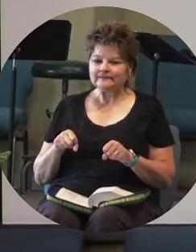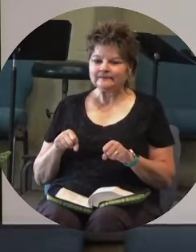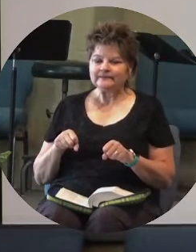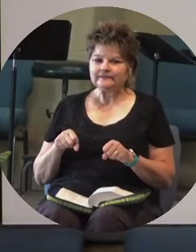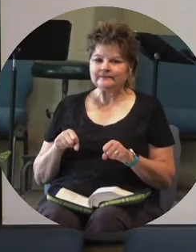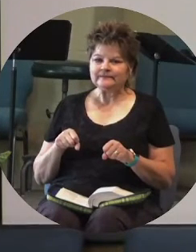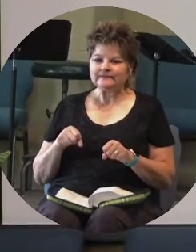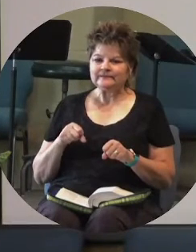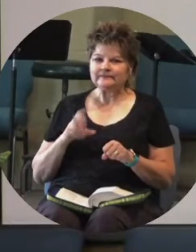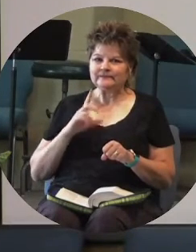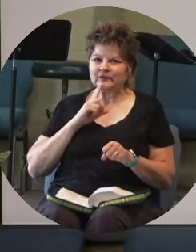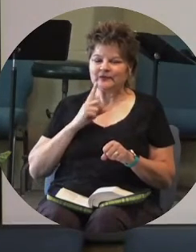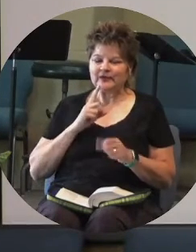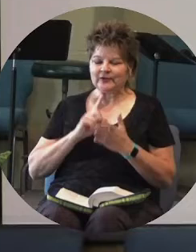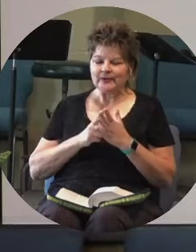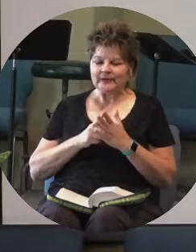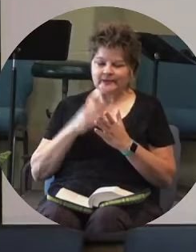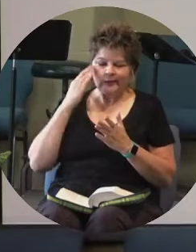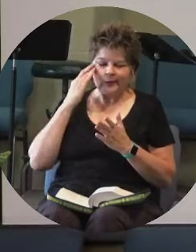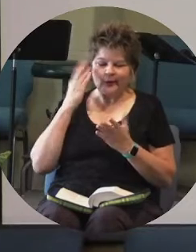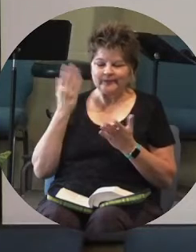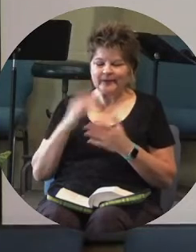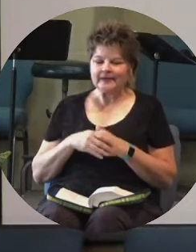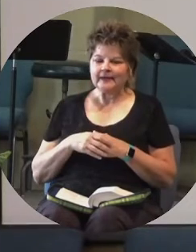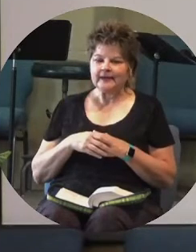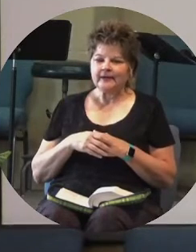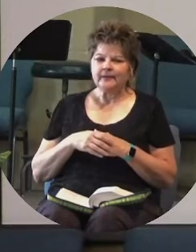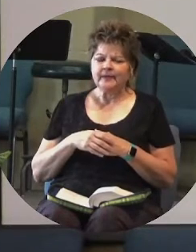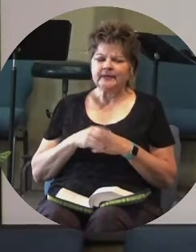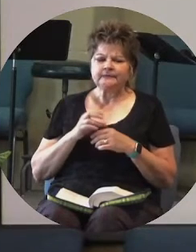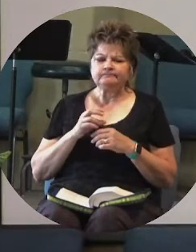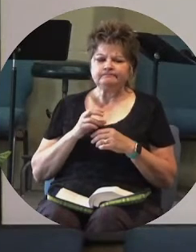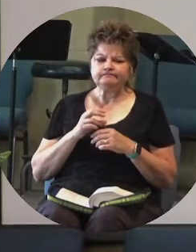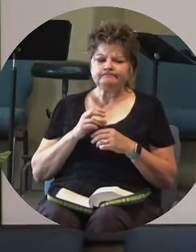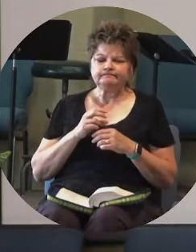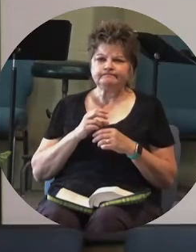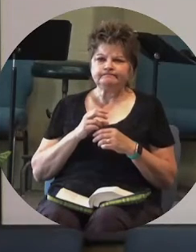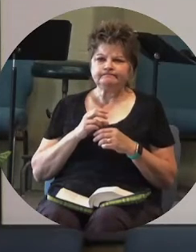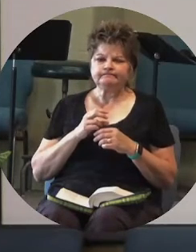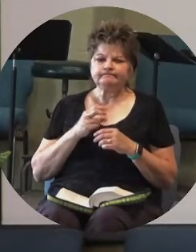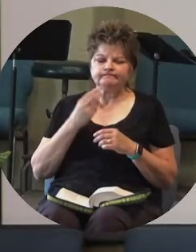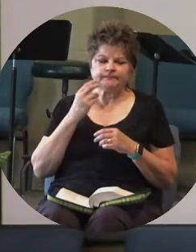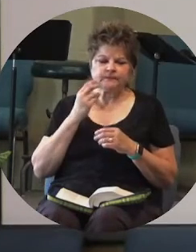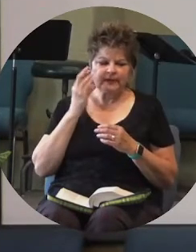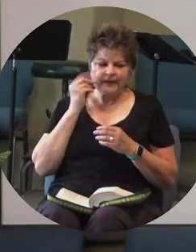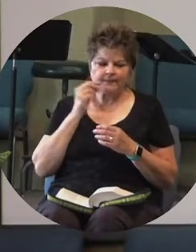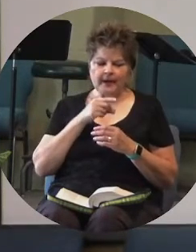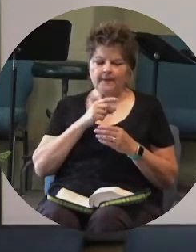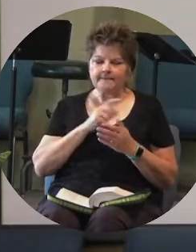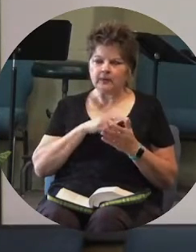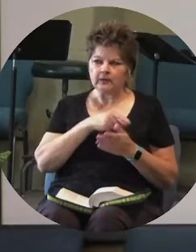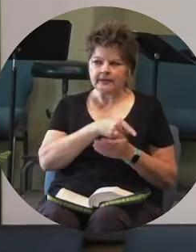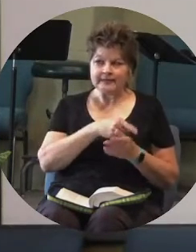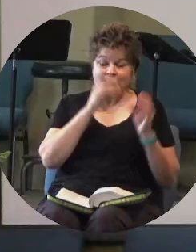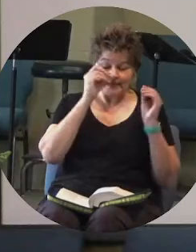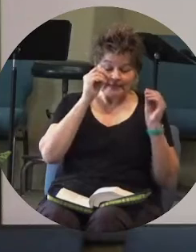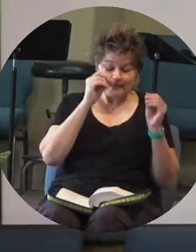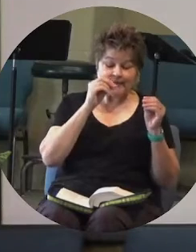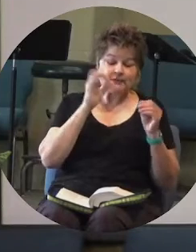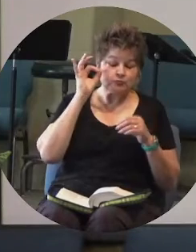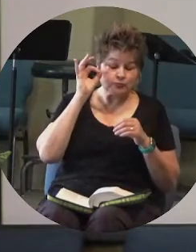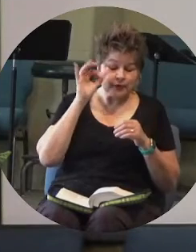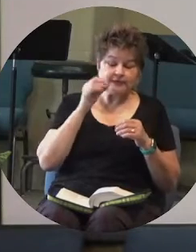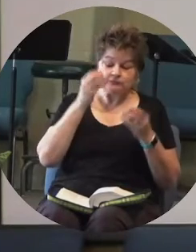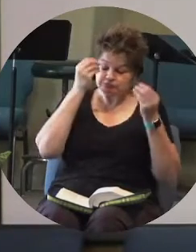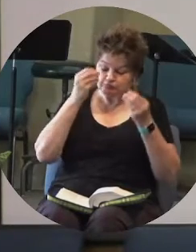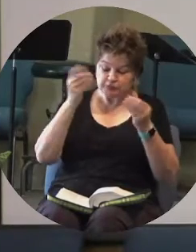And I'll tell you that in a minute. You already know. But let's look at Paul for a second. Here's Paul. He's going to teach and preach and tell everyone the good news of